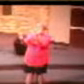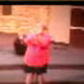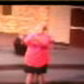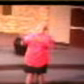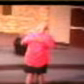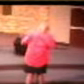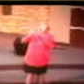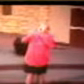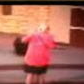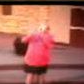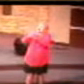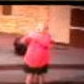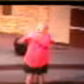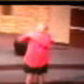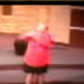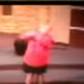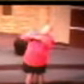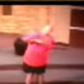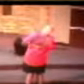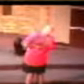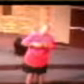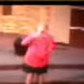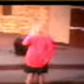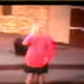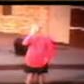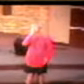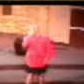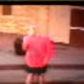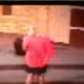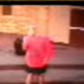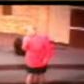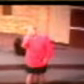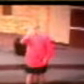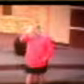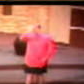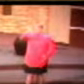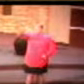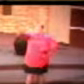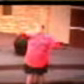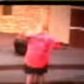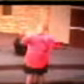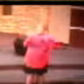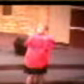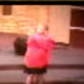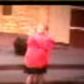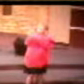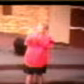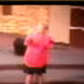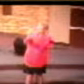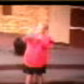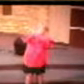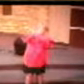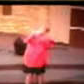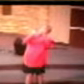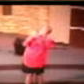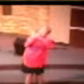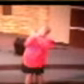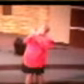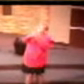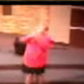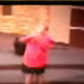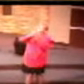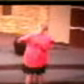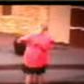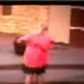offer you our deep gratitude because you are present by your word and by your spirit, and in your word and in